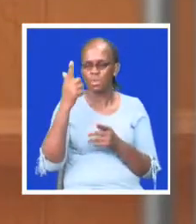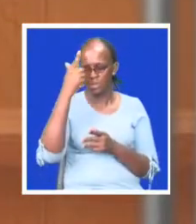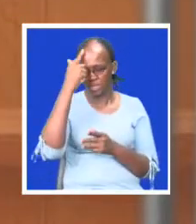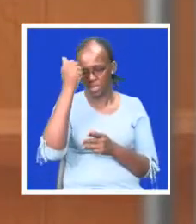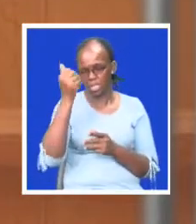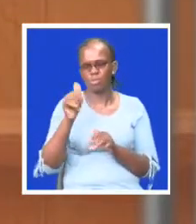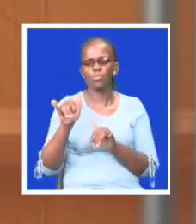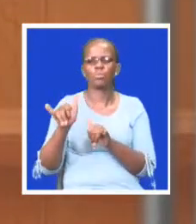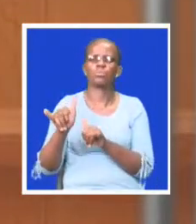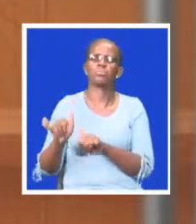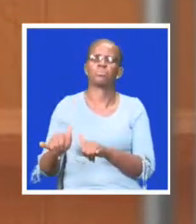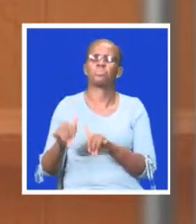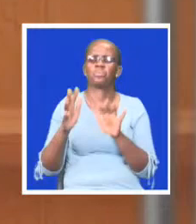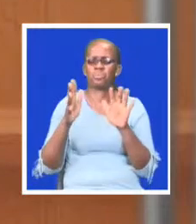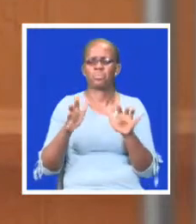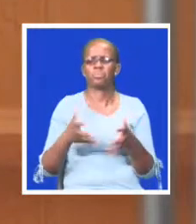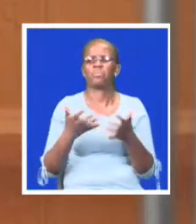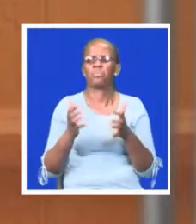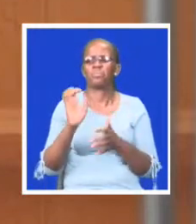of Eden.